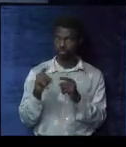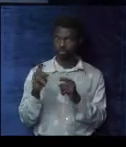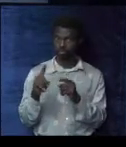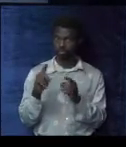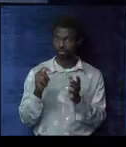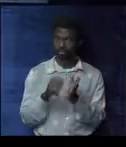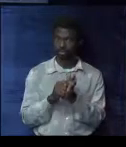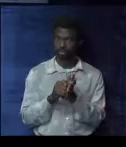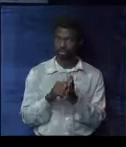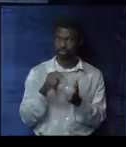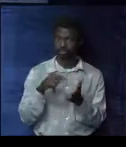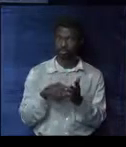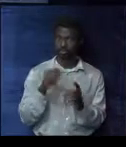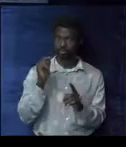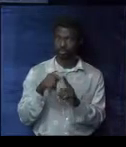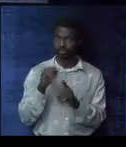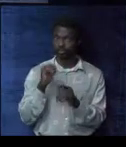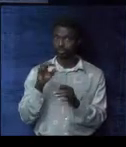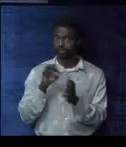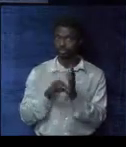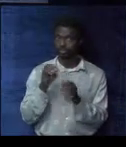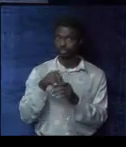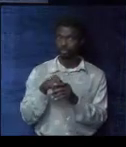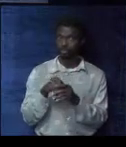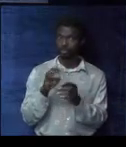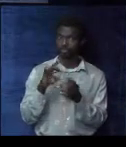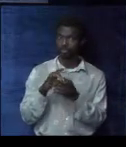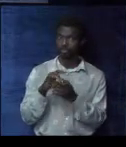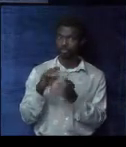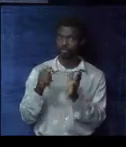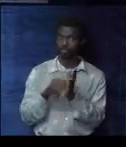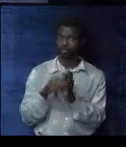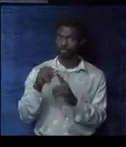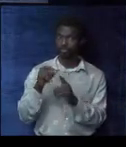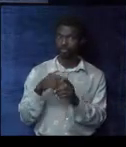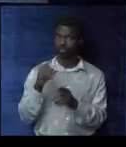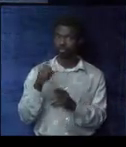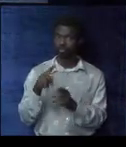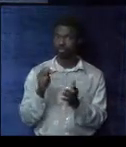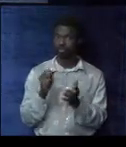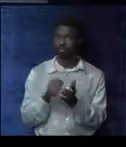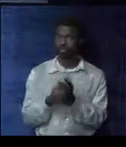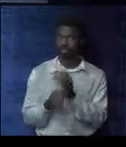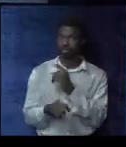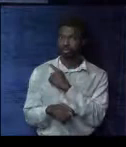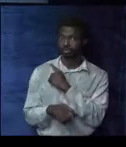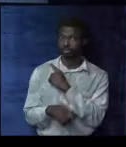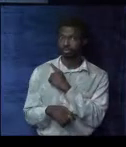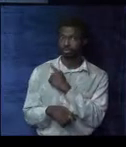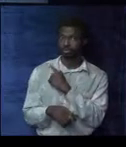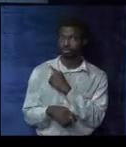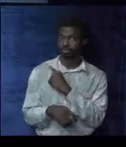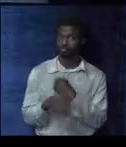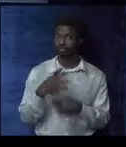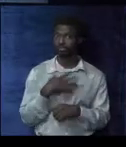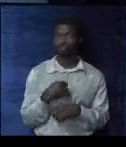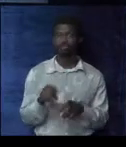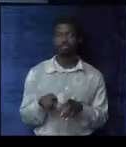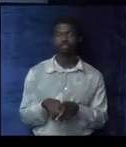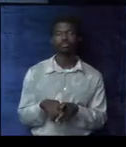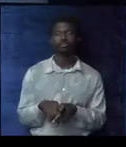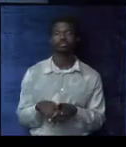counting 1,000. So this point is counting in unit thousand or 1,000. And